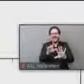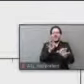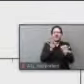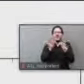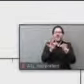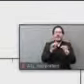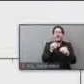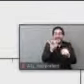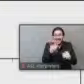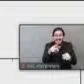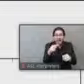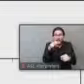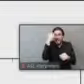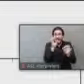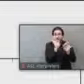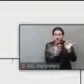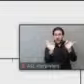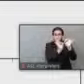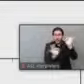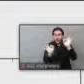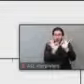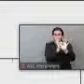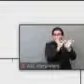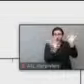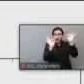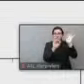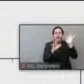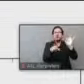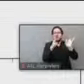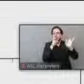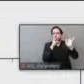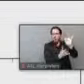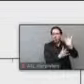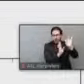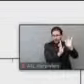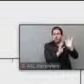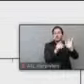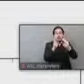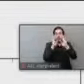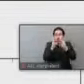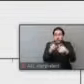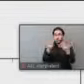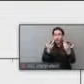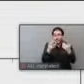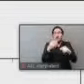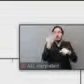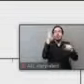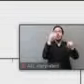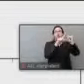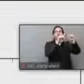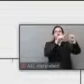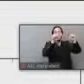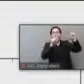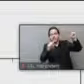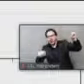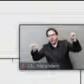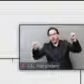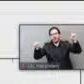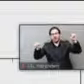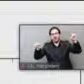are just input that goes into the model. You can ignore those. The blue line is what we would be seeing in terms of